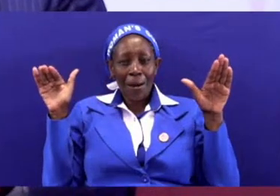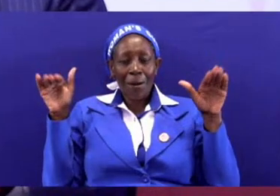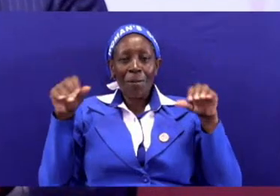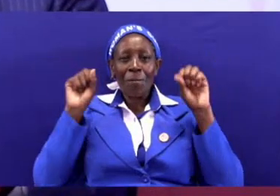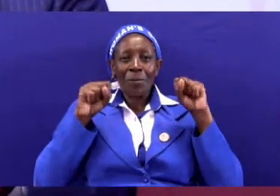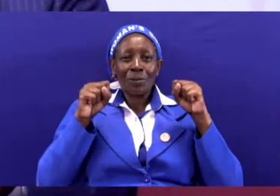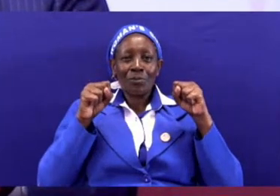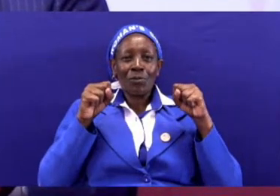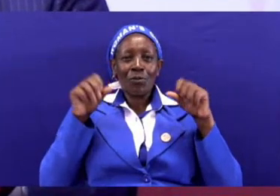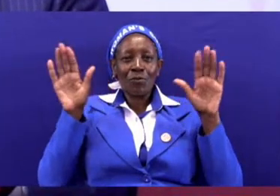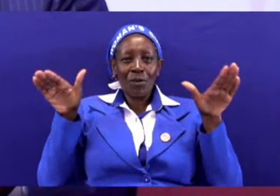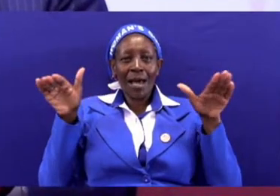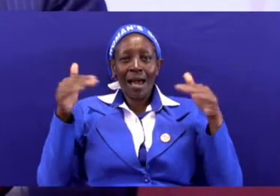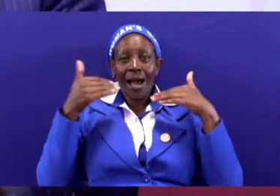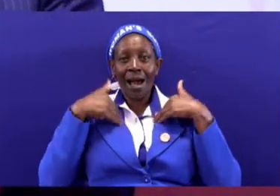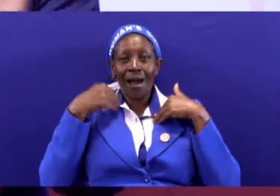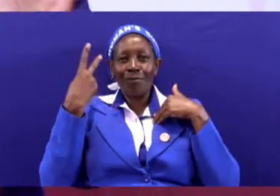wings.